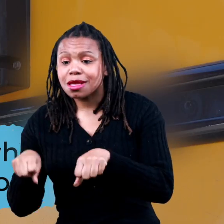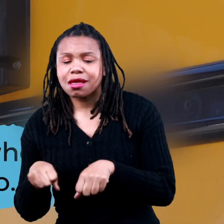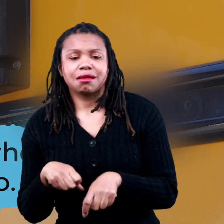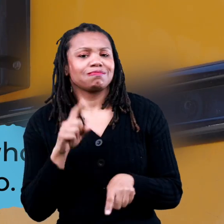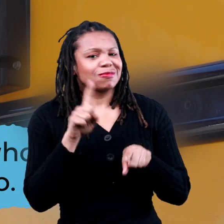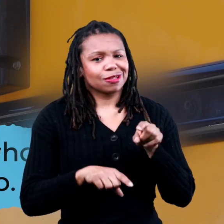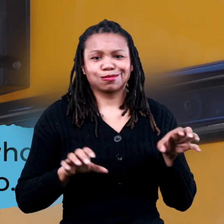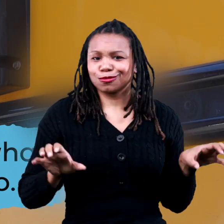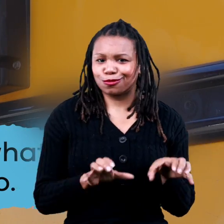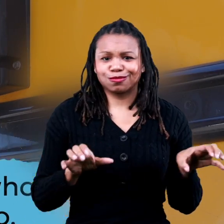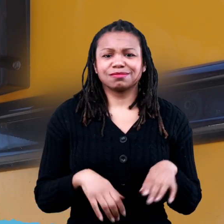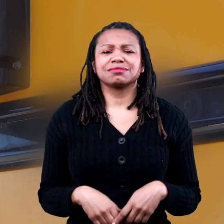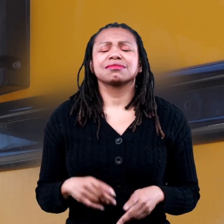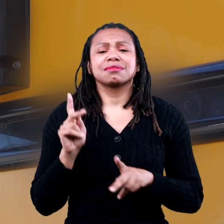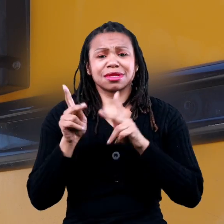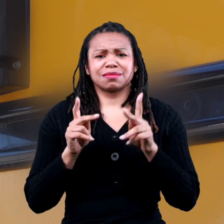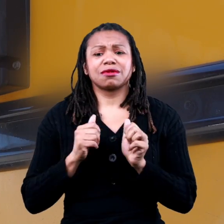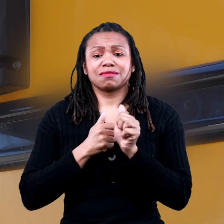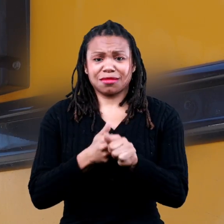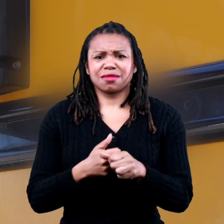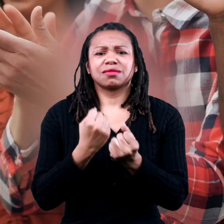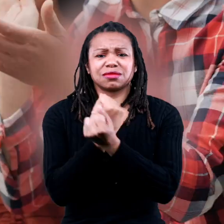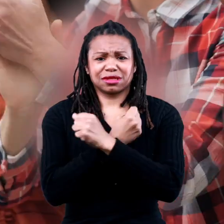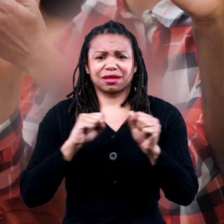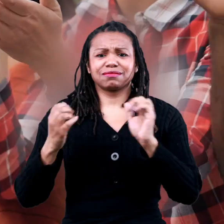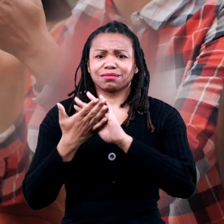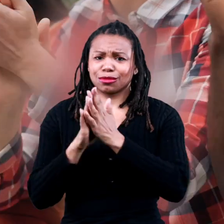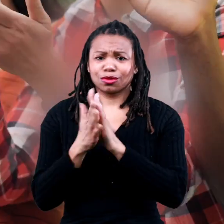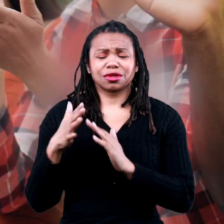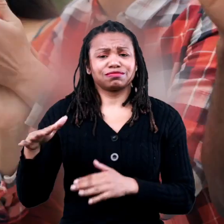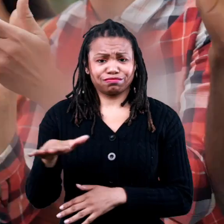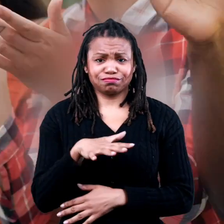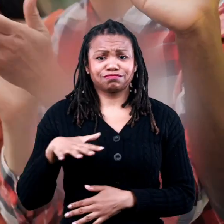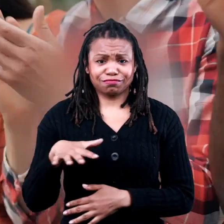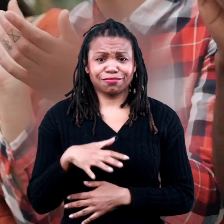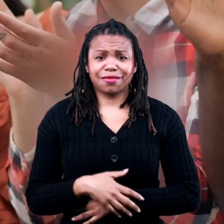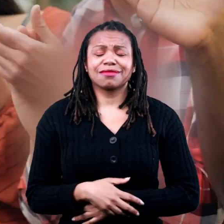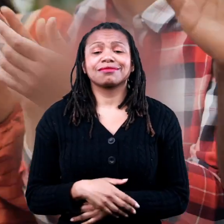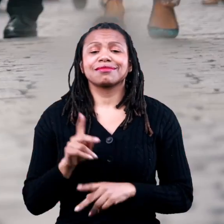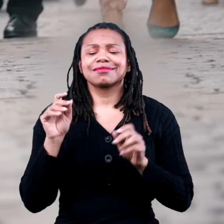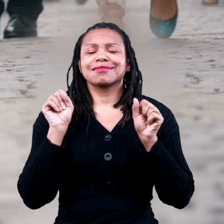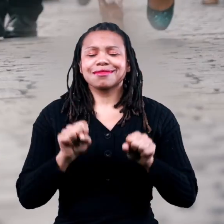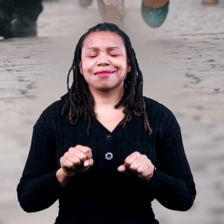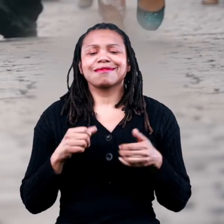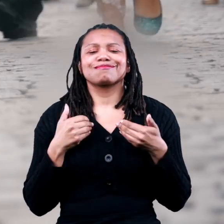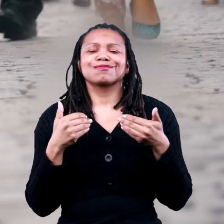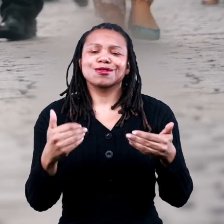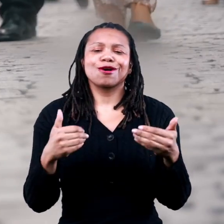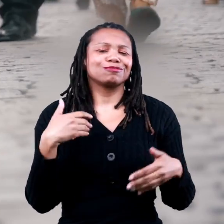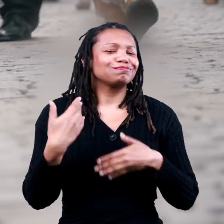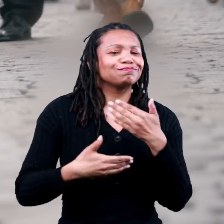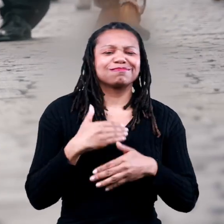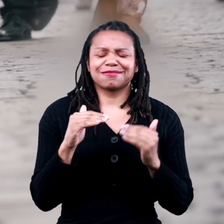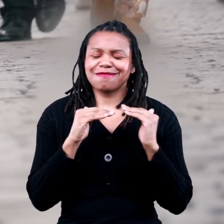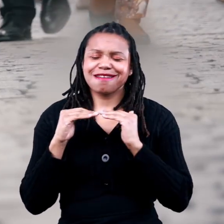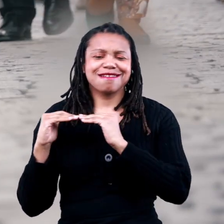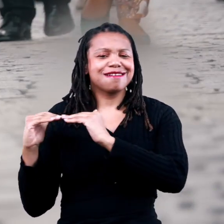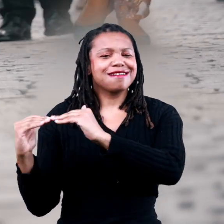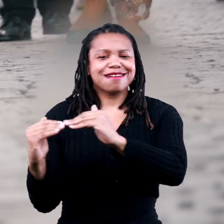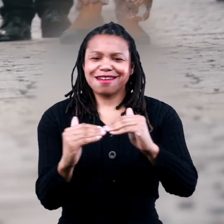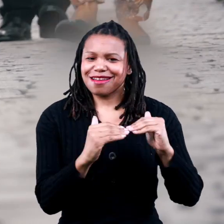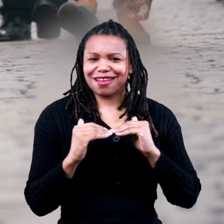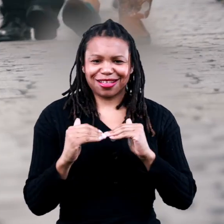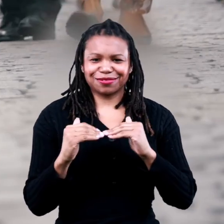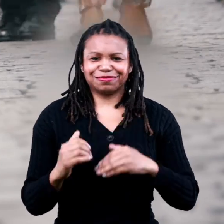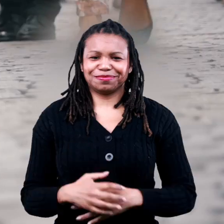can and cannot do. They are used in every community to keep people safe, help everyone get along, and